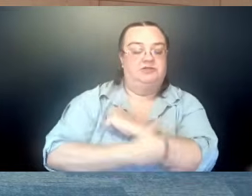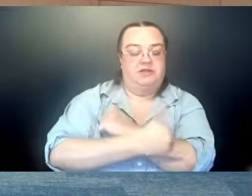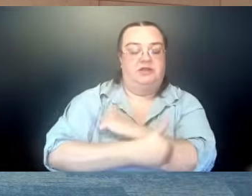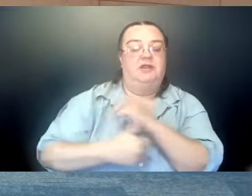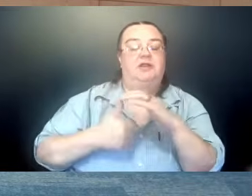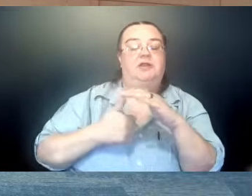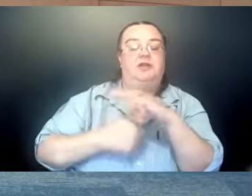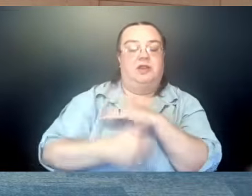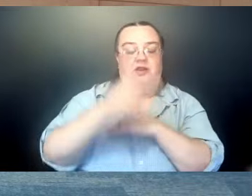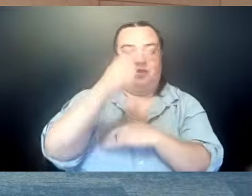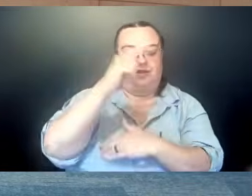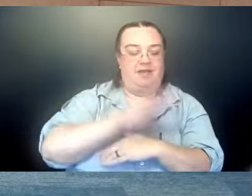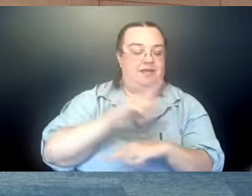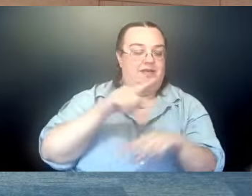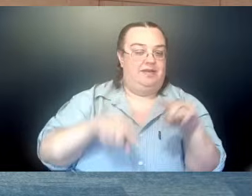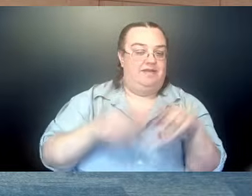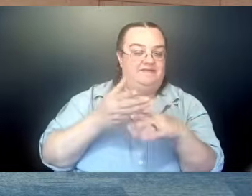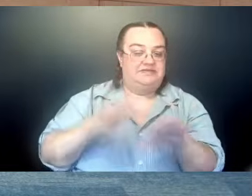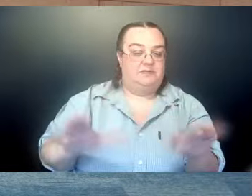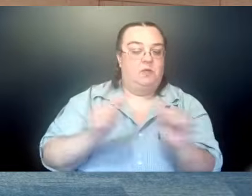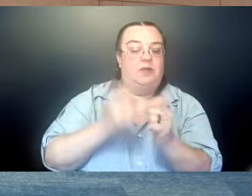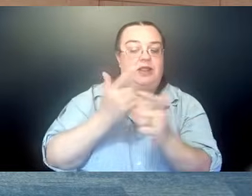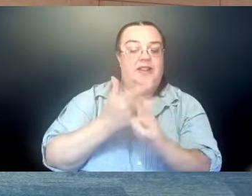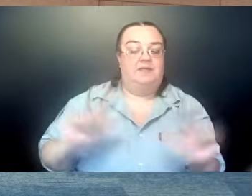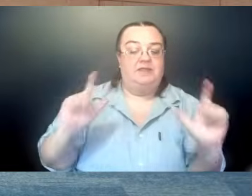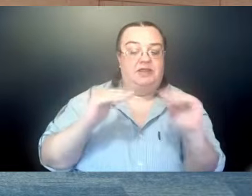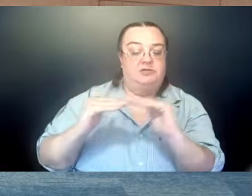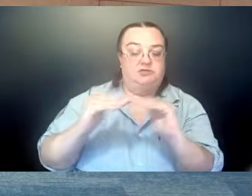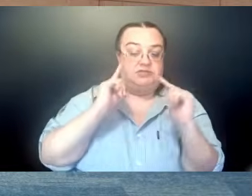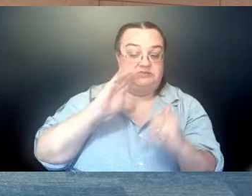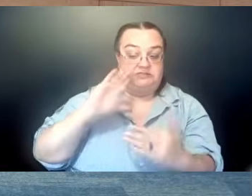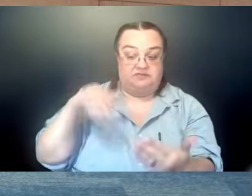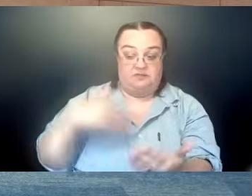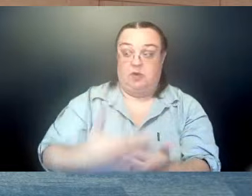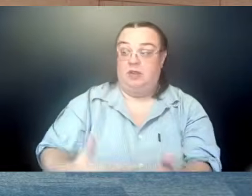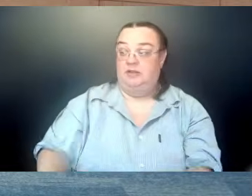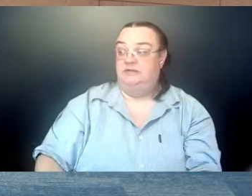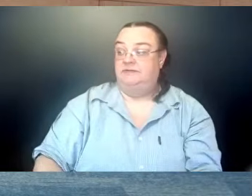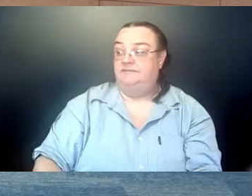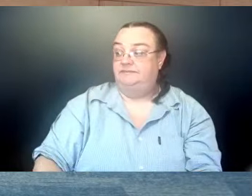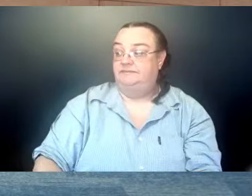nation, under God, indivisible, with liberty and justice for all.